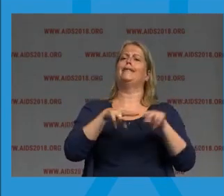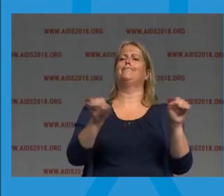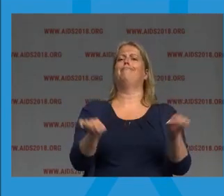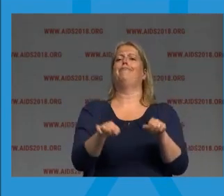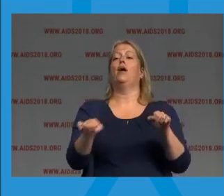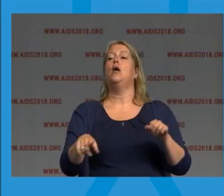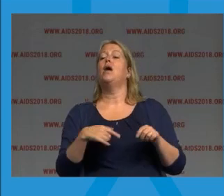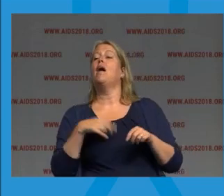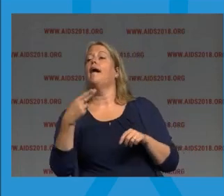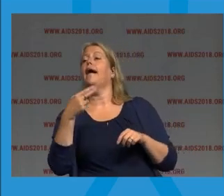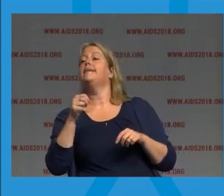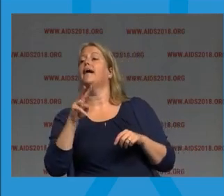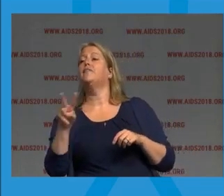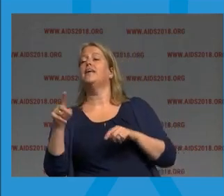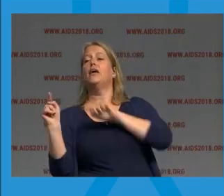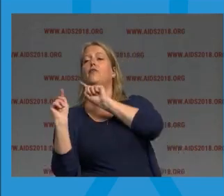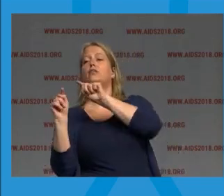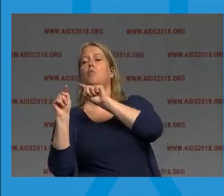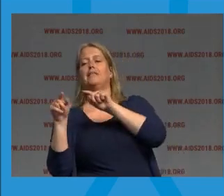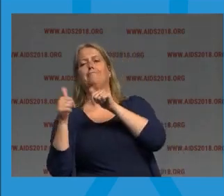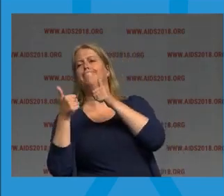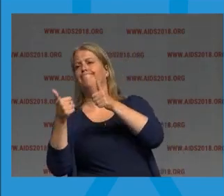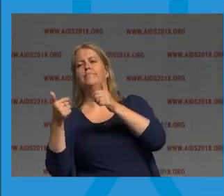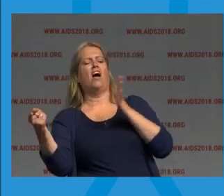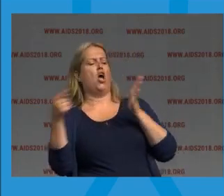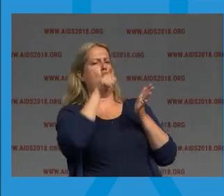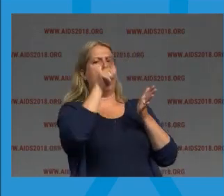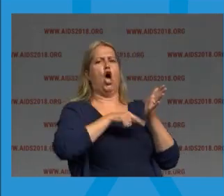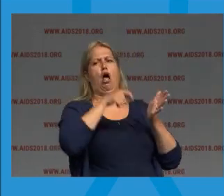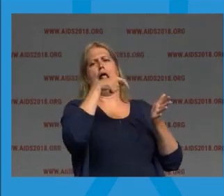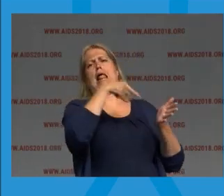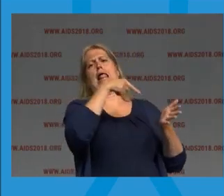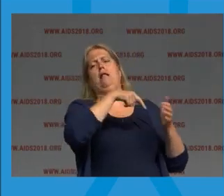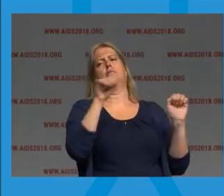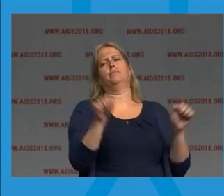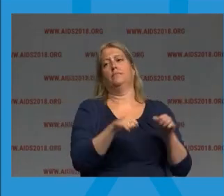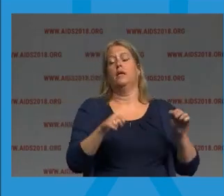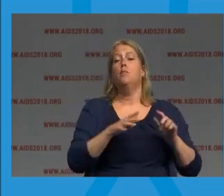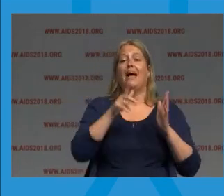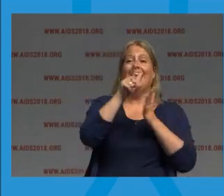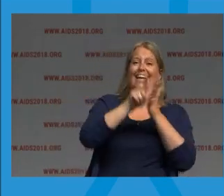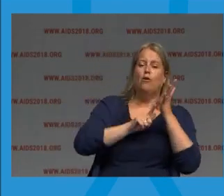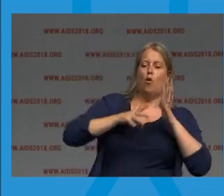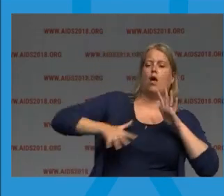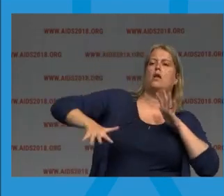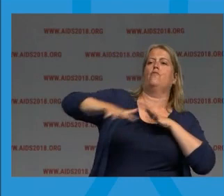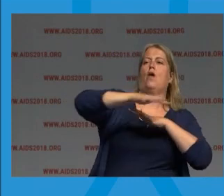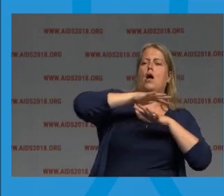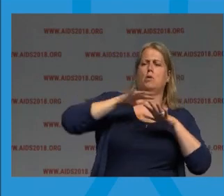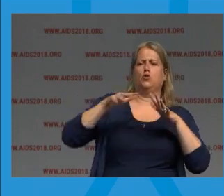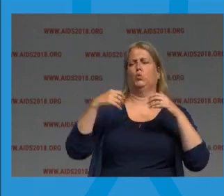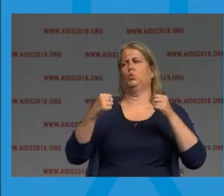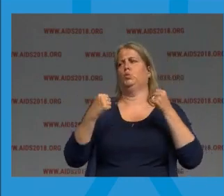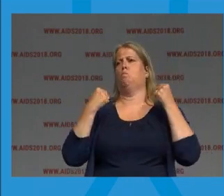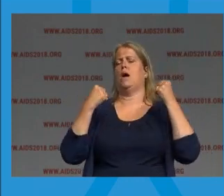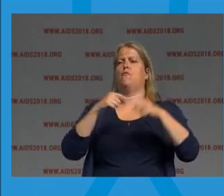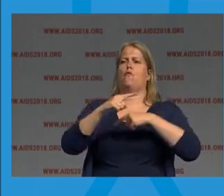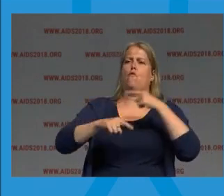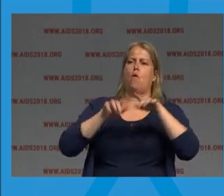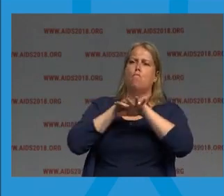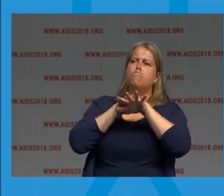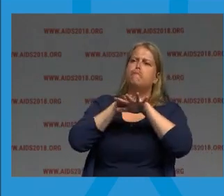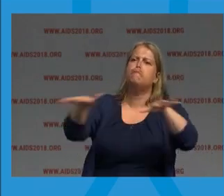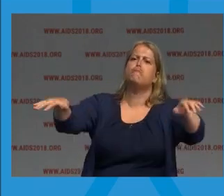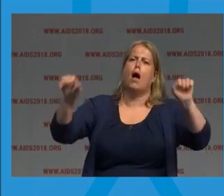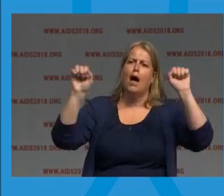blamed when HIV responses are inadequate. But the legal environment can play a powerful role in the well-being of people